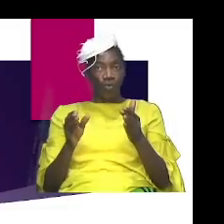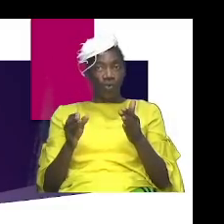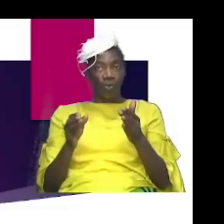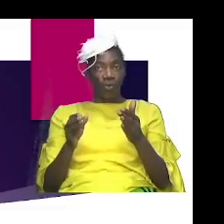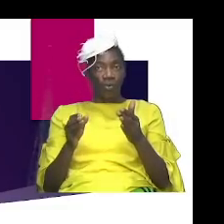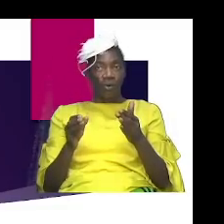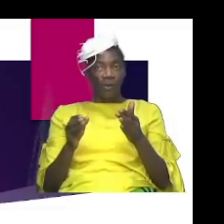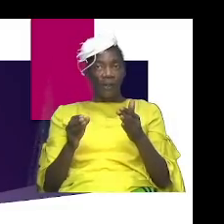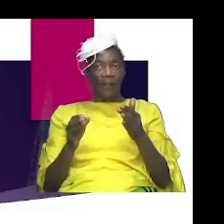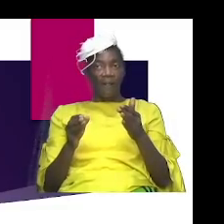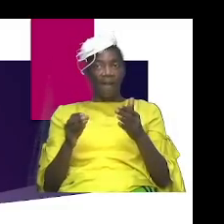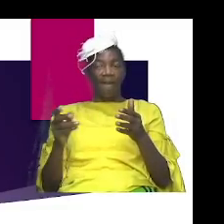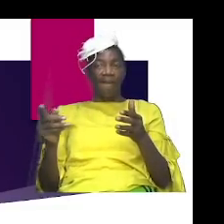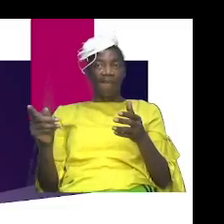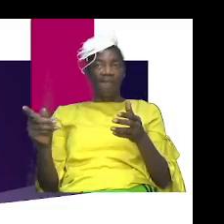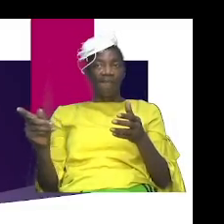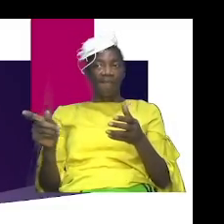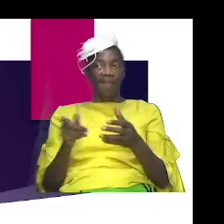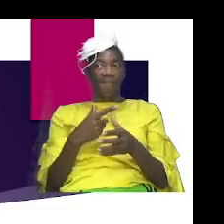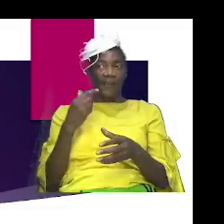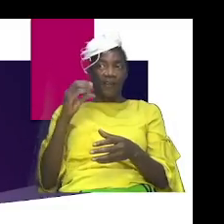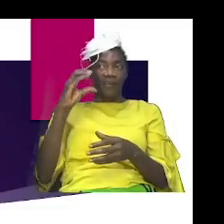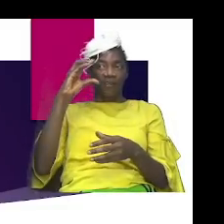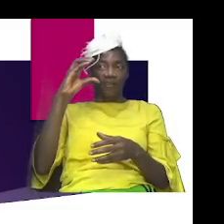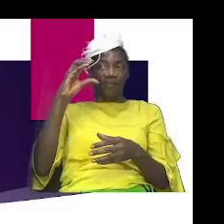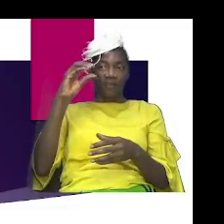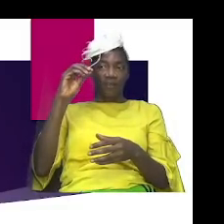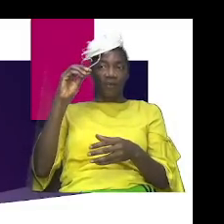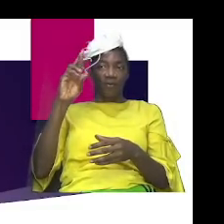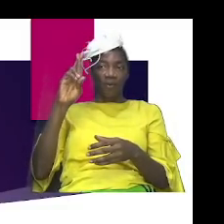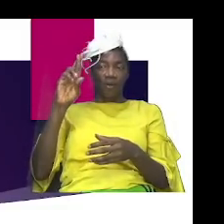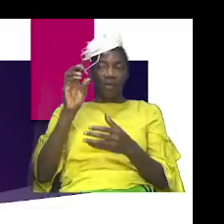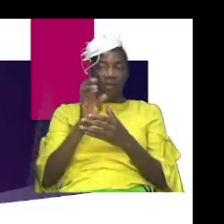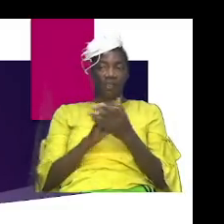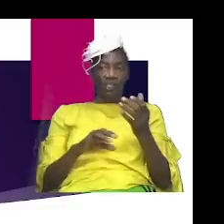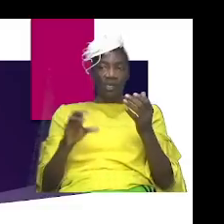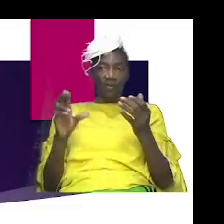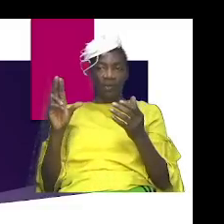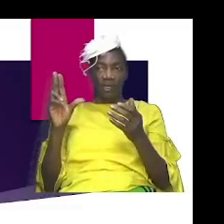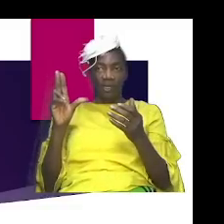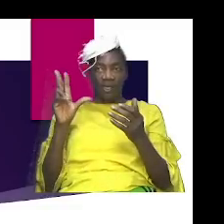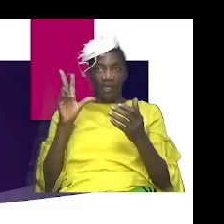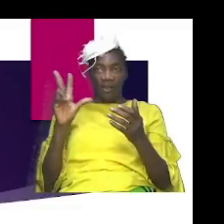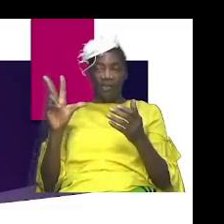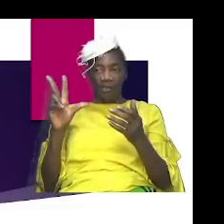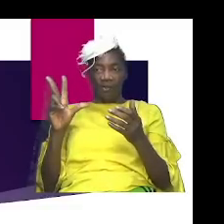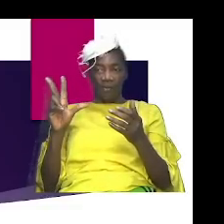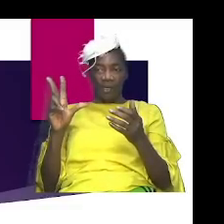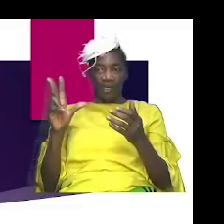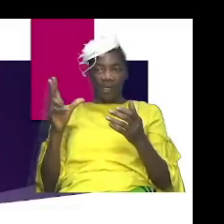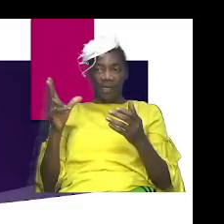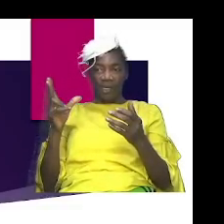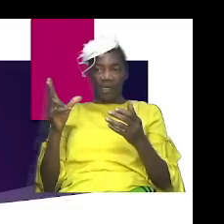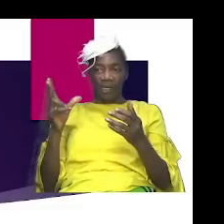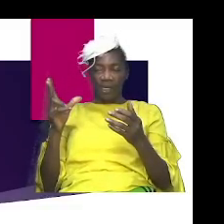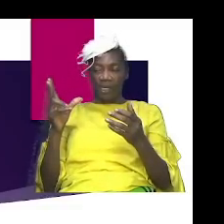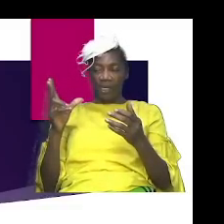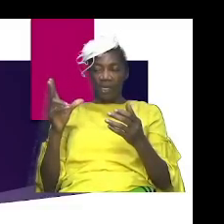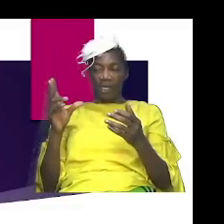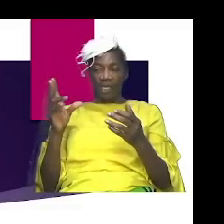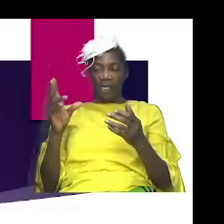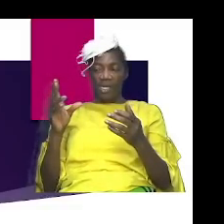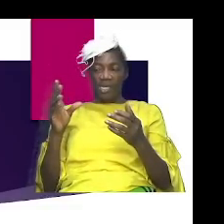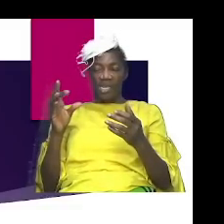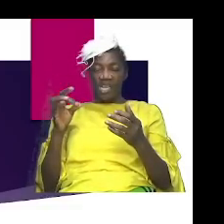them, and I want us to turn to 1 Corinthians chapter 3. We're going to read from verse 8 to 17, a long read, but I want us to read it,